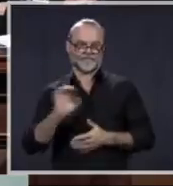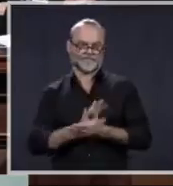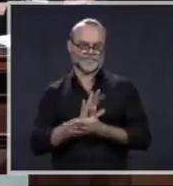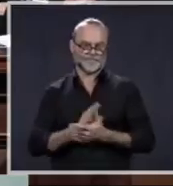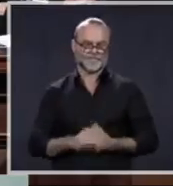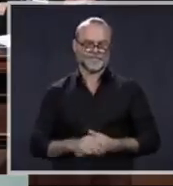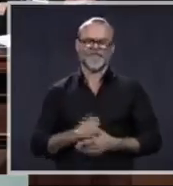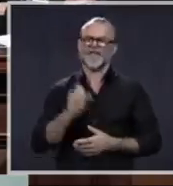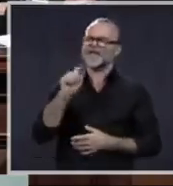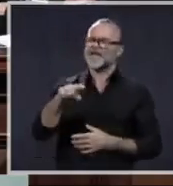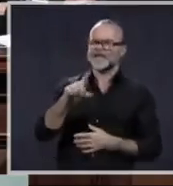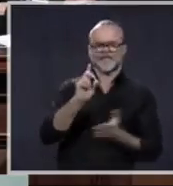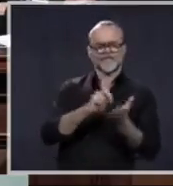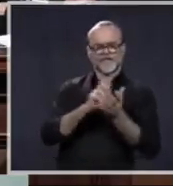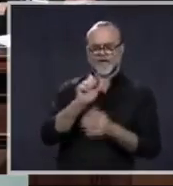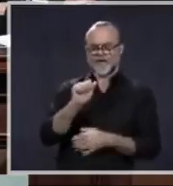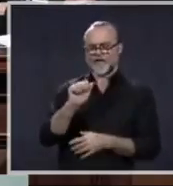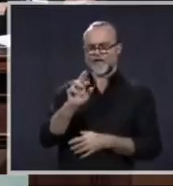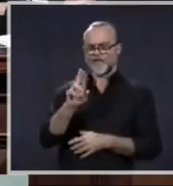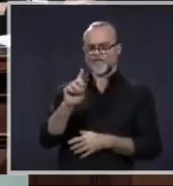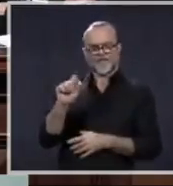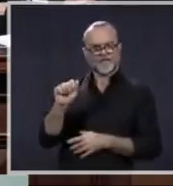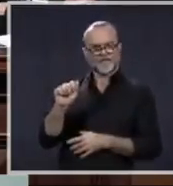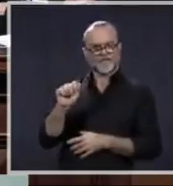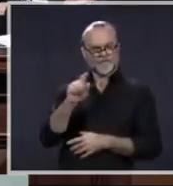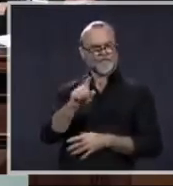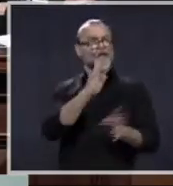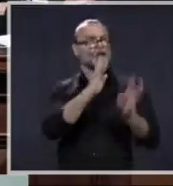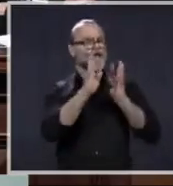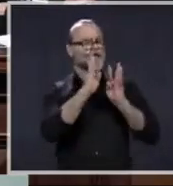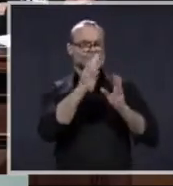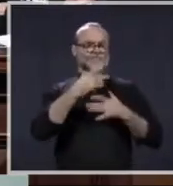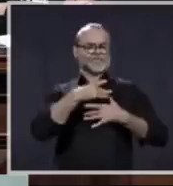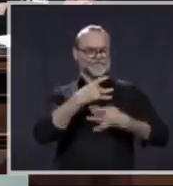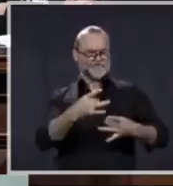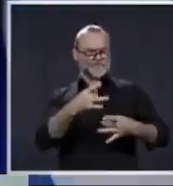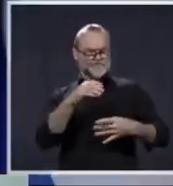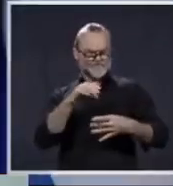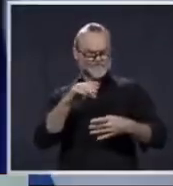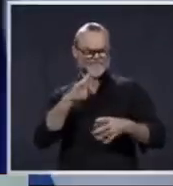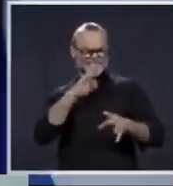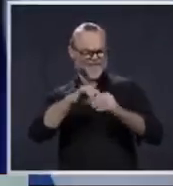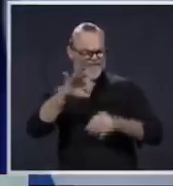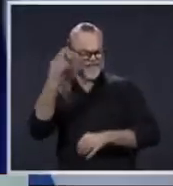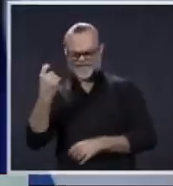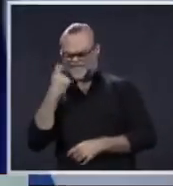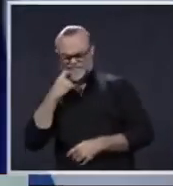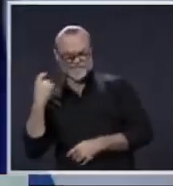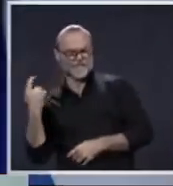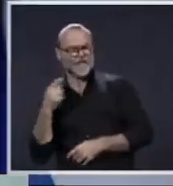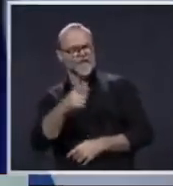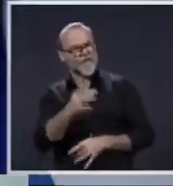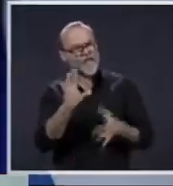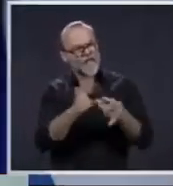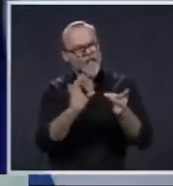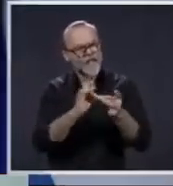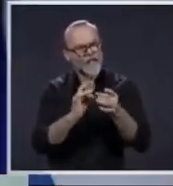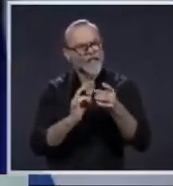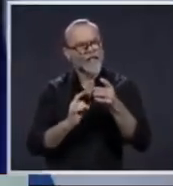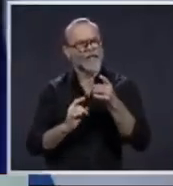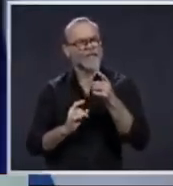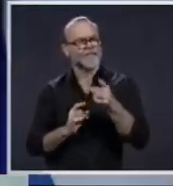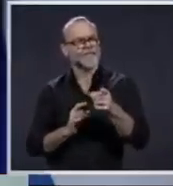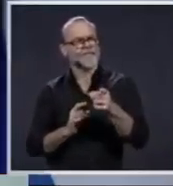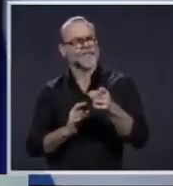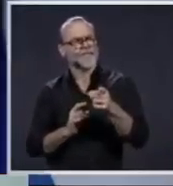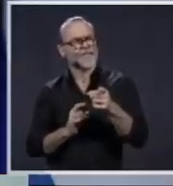on that? And will it actually be a book or a guide that people... It's going to be probably communication tools that we're going to put to explain to people